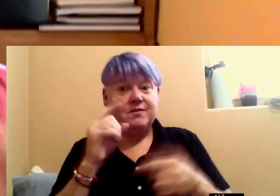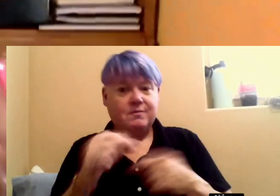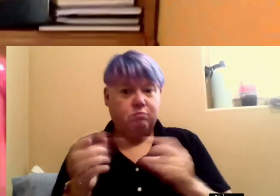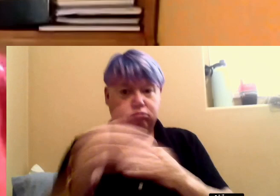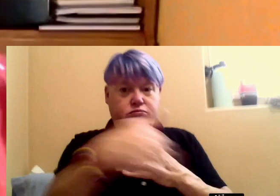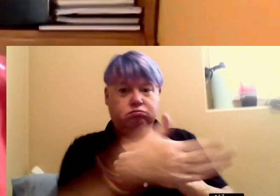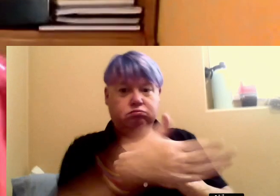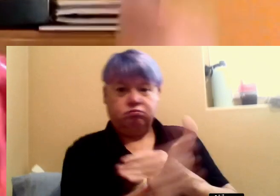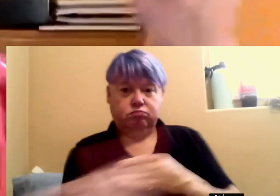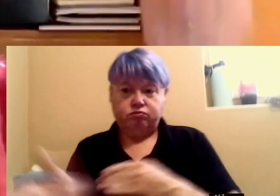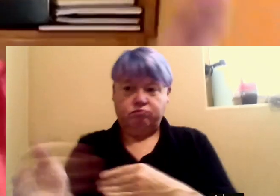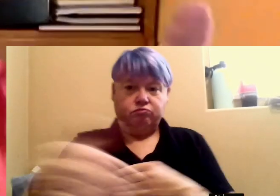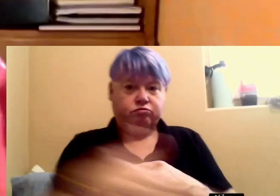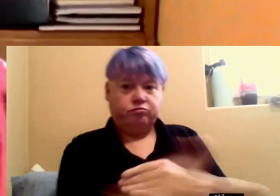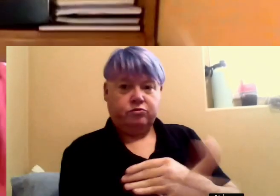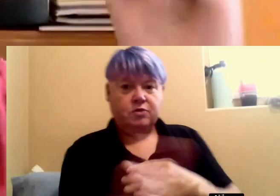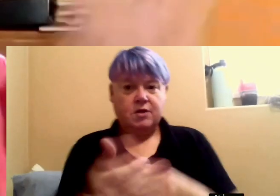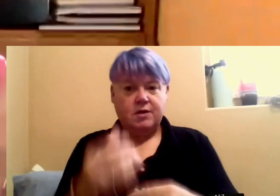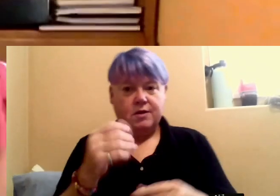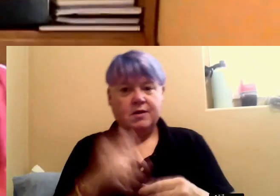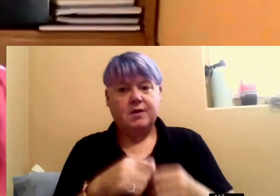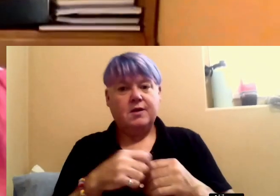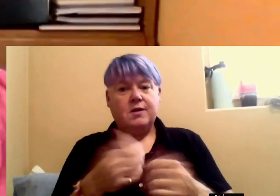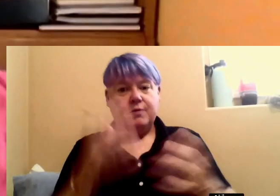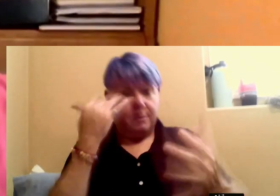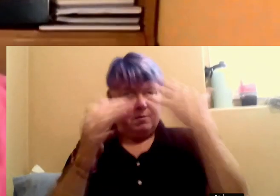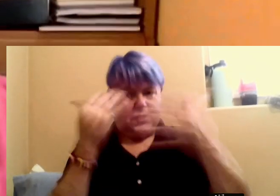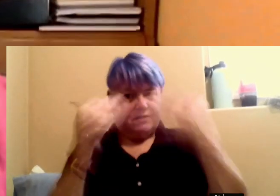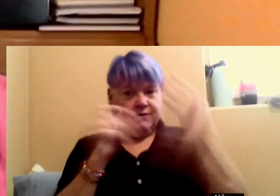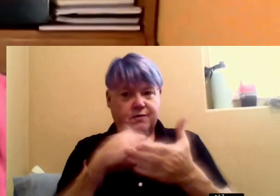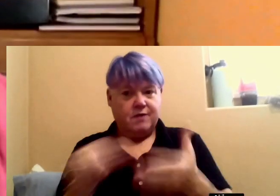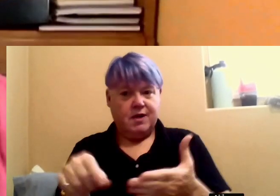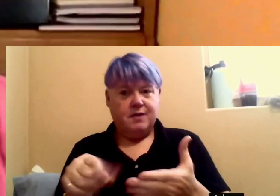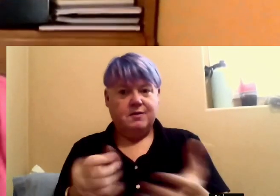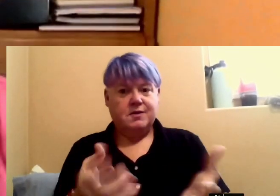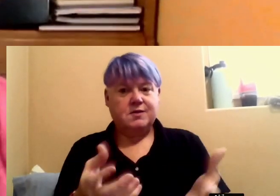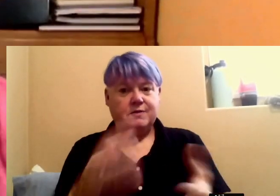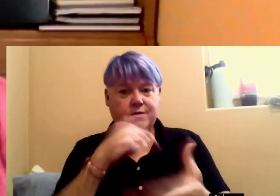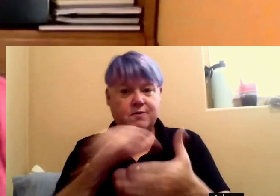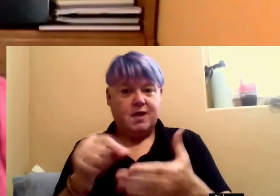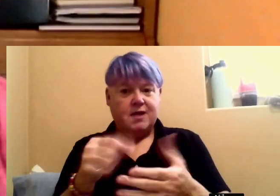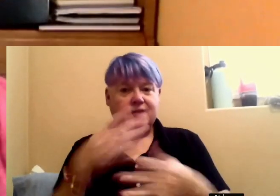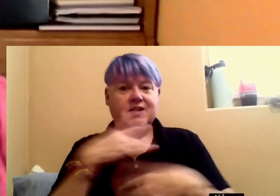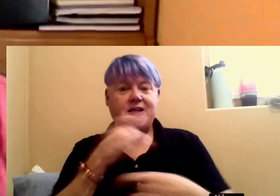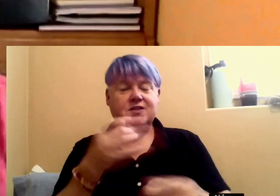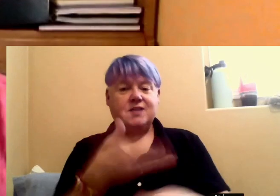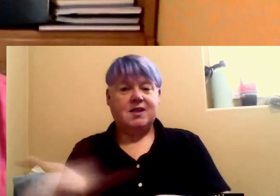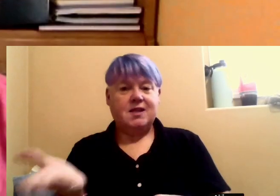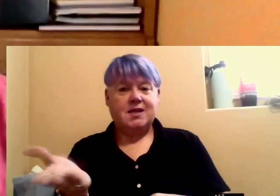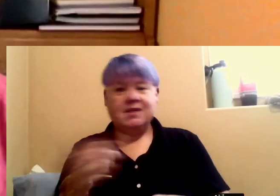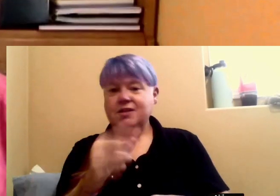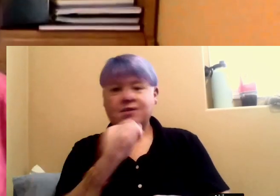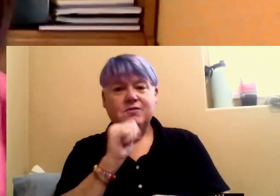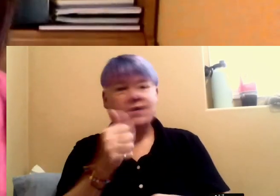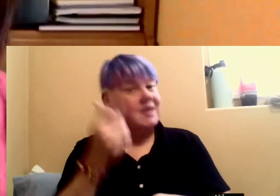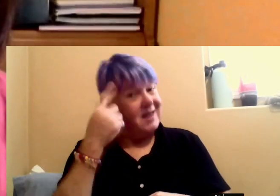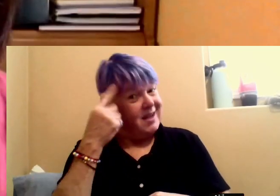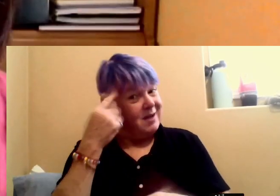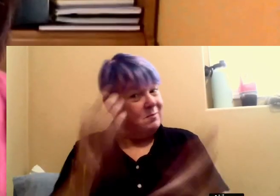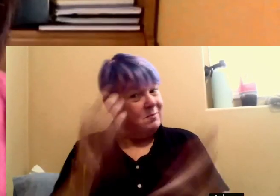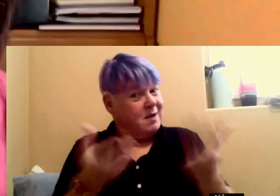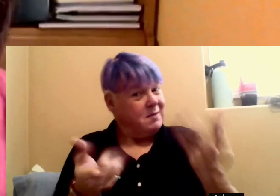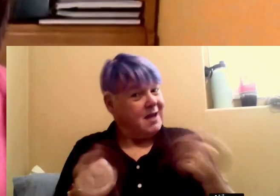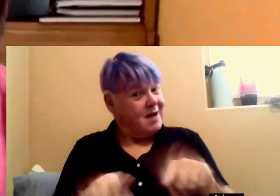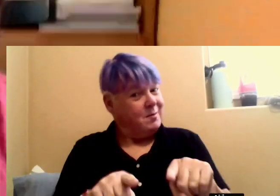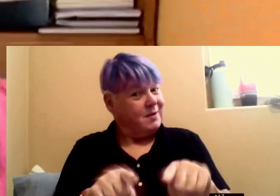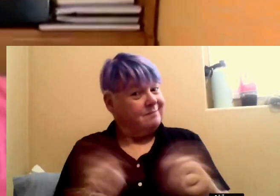and that's what we're here for, right? We're suspense writers. We're mystery writers. We're writing interesting things that you didn't think might happen, but they're